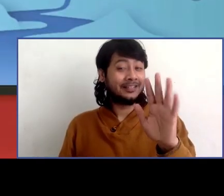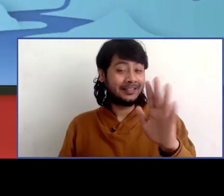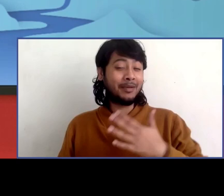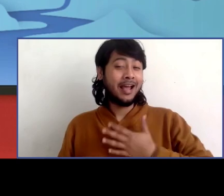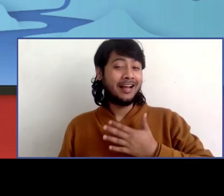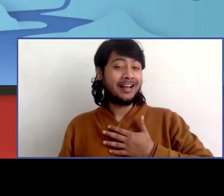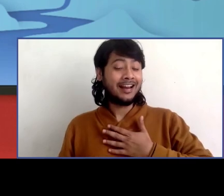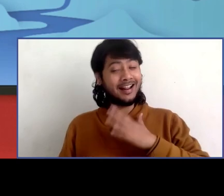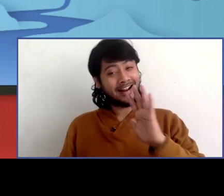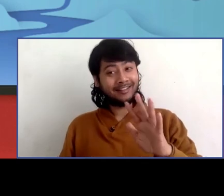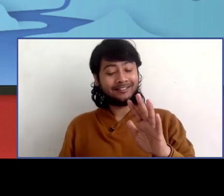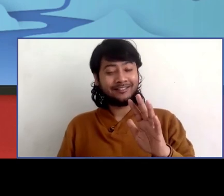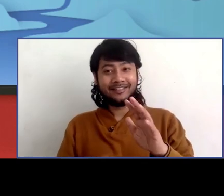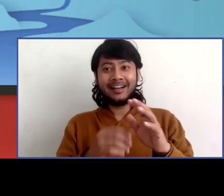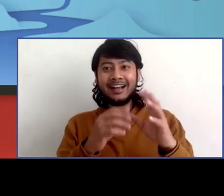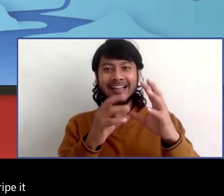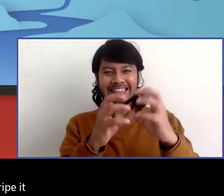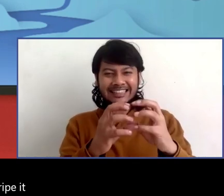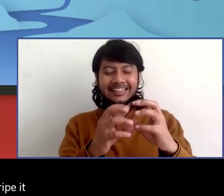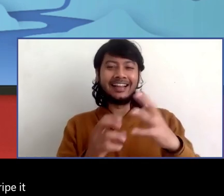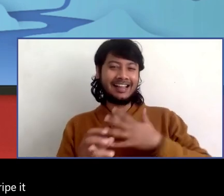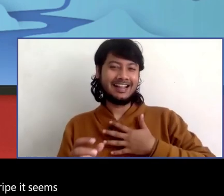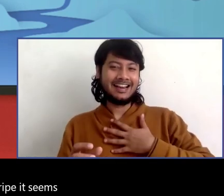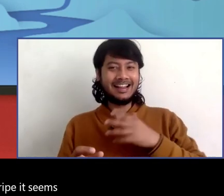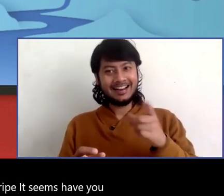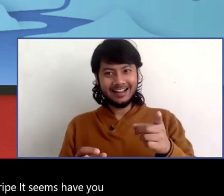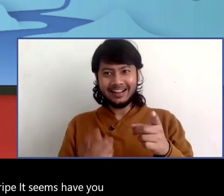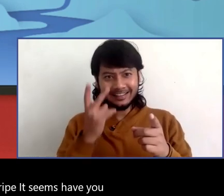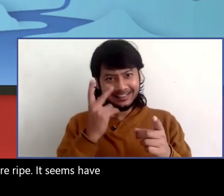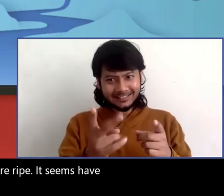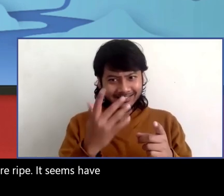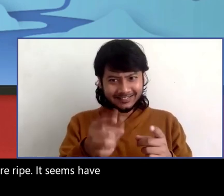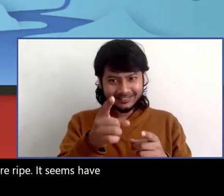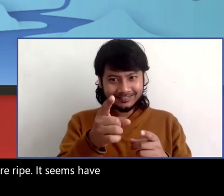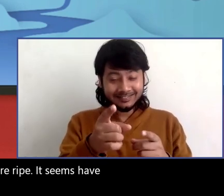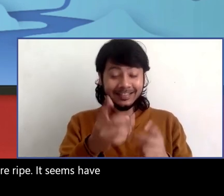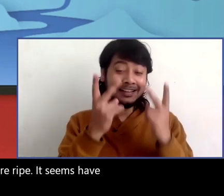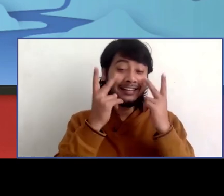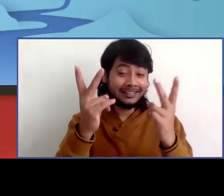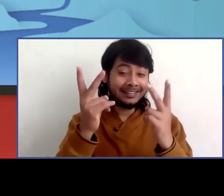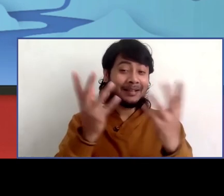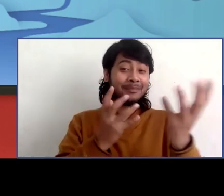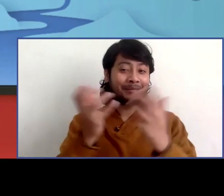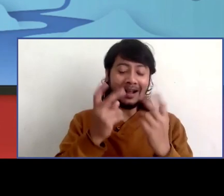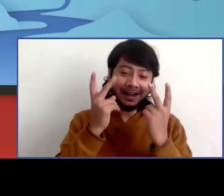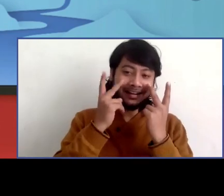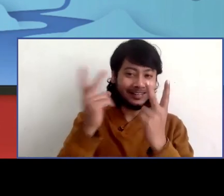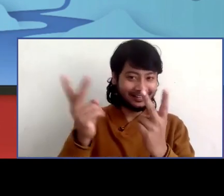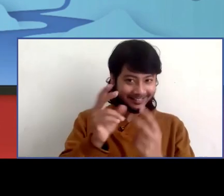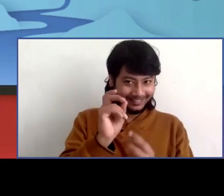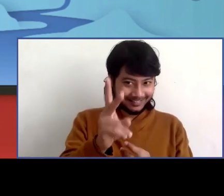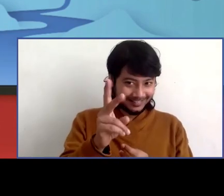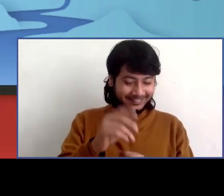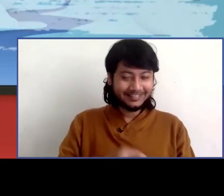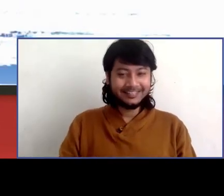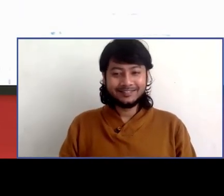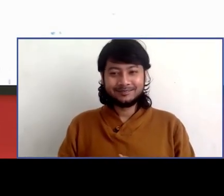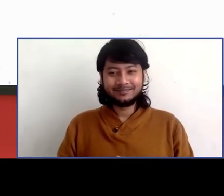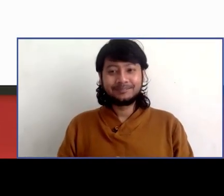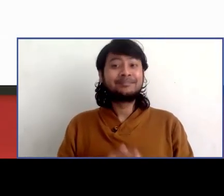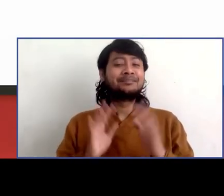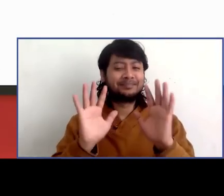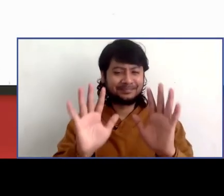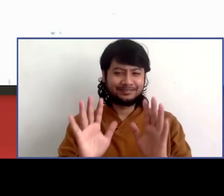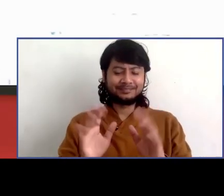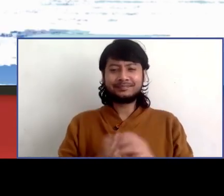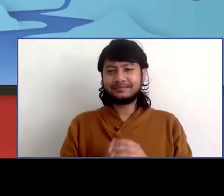ripe, it seems. Have you seen them? Check it out next time you go to the market. Okay, that's fine, but have